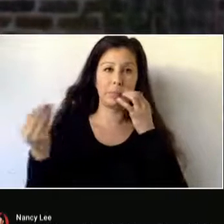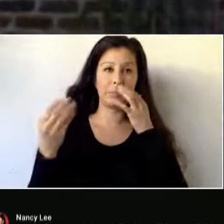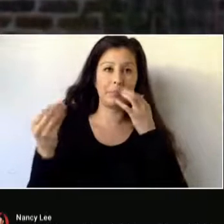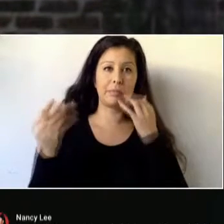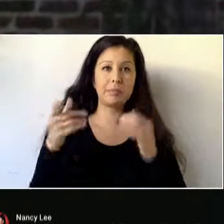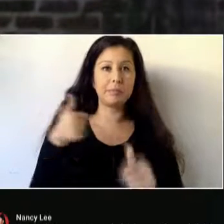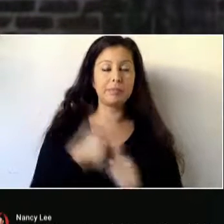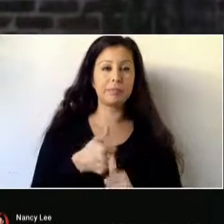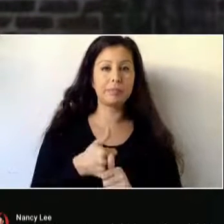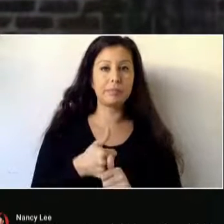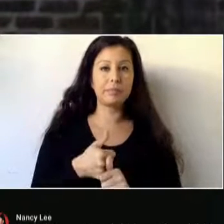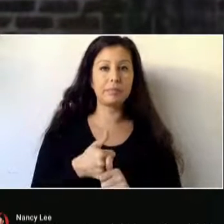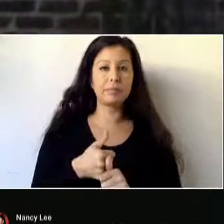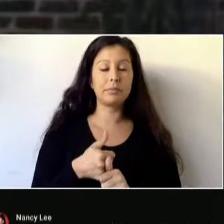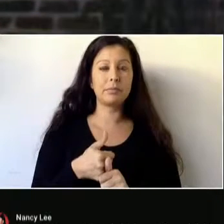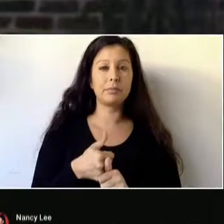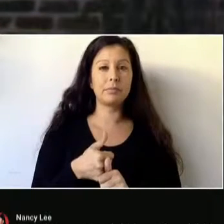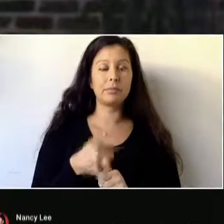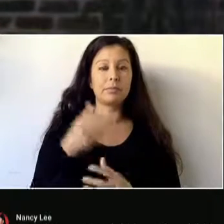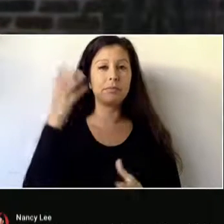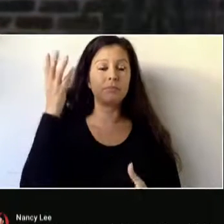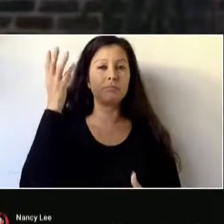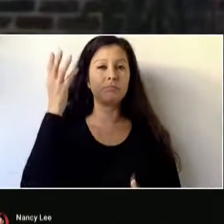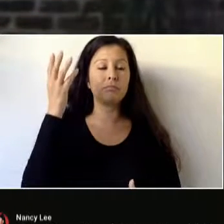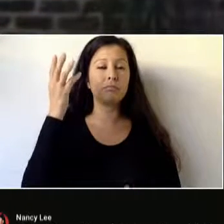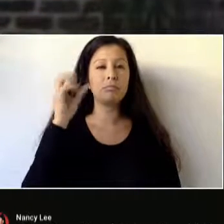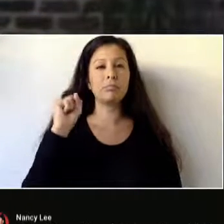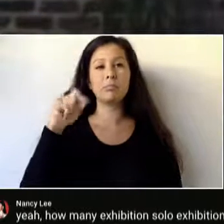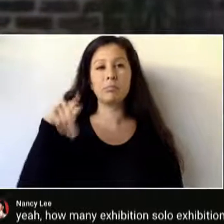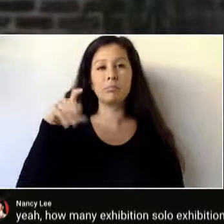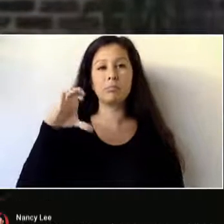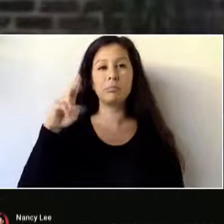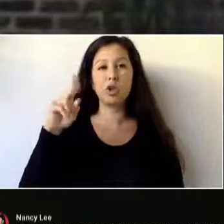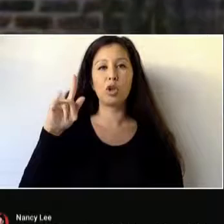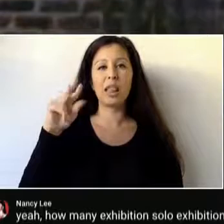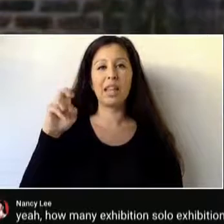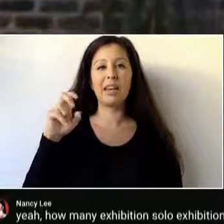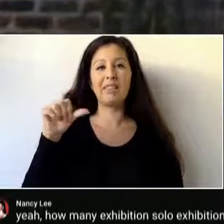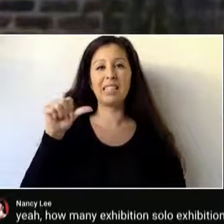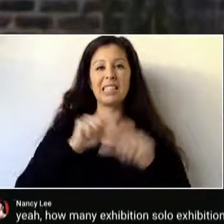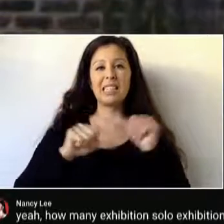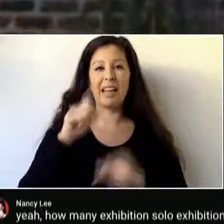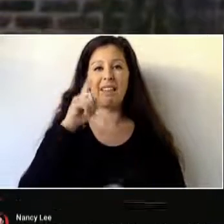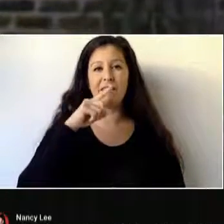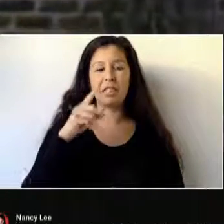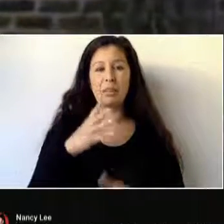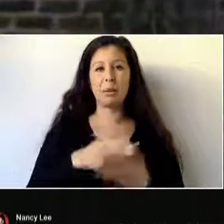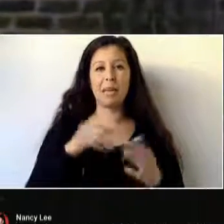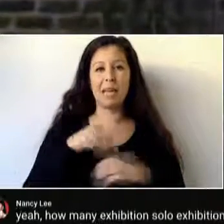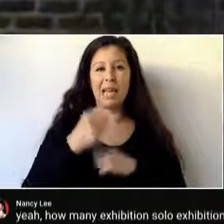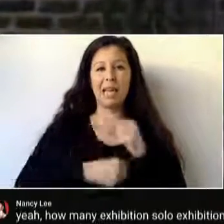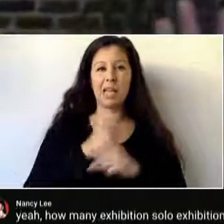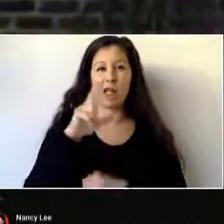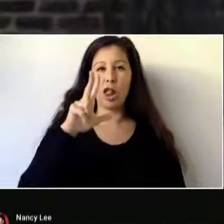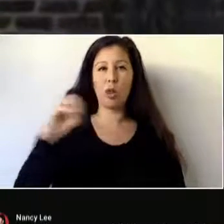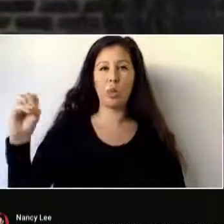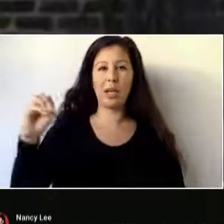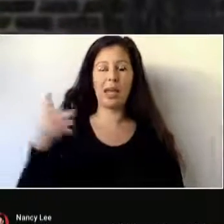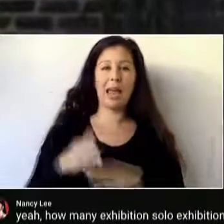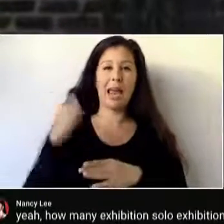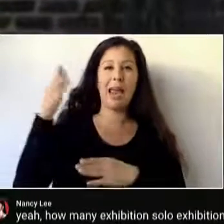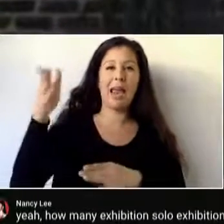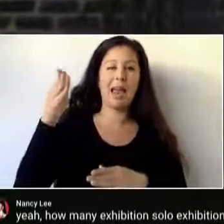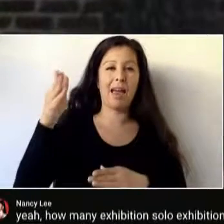and it's a speculative science fiction piece in the year 3000, after like a